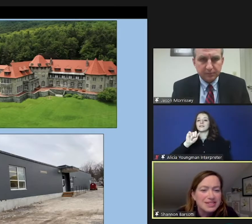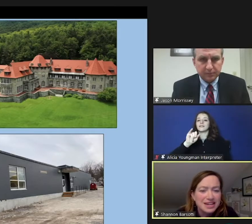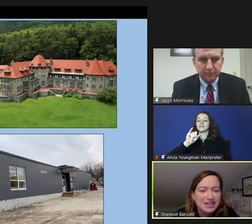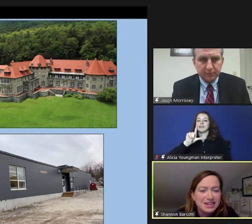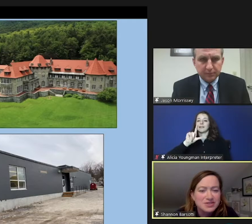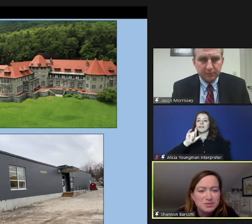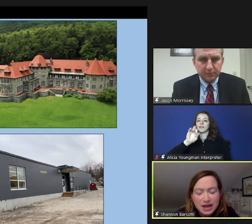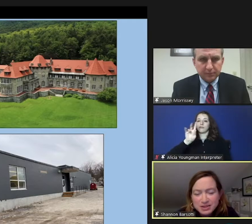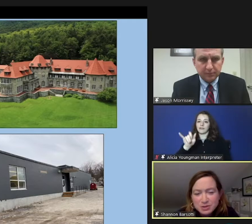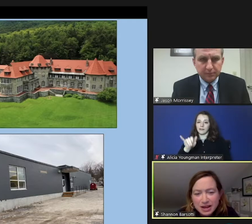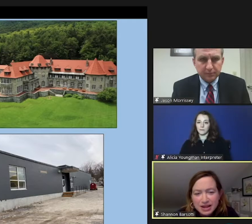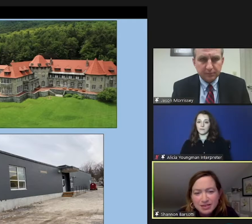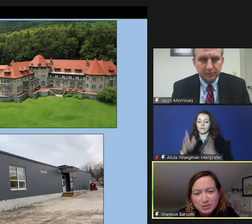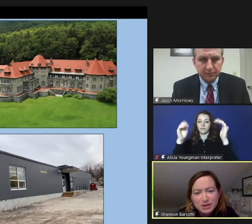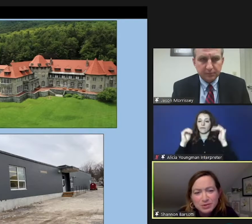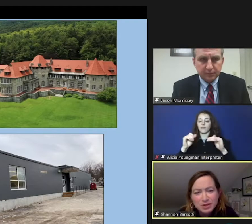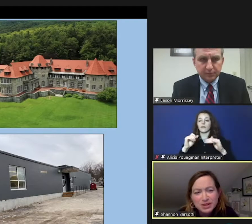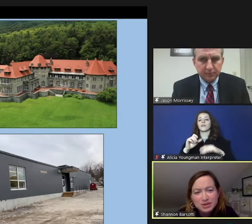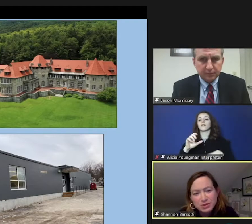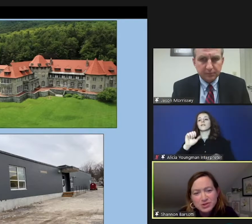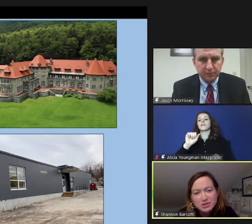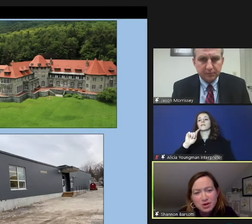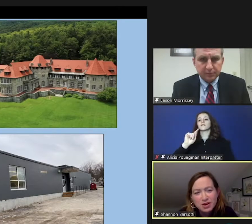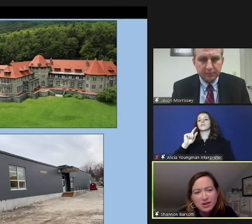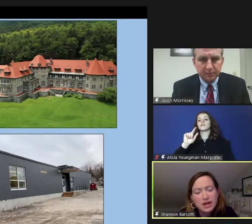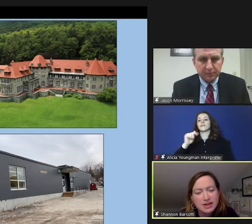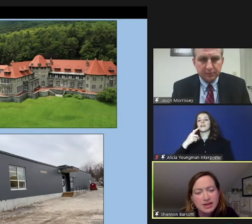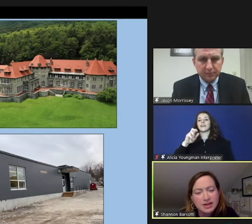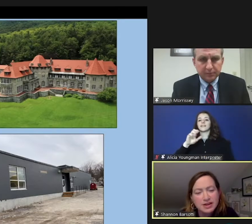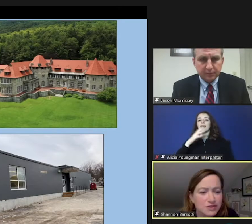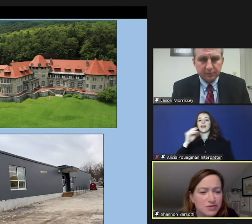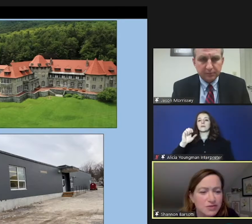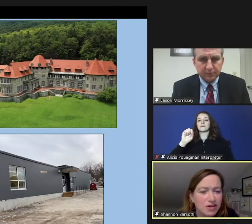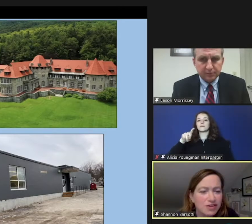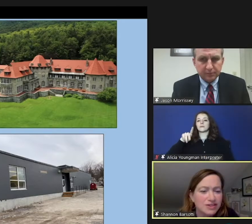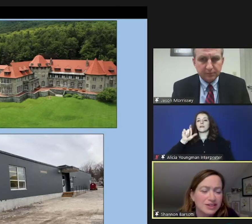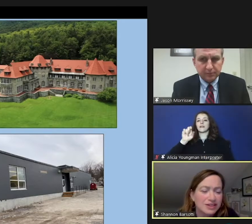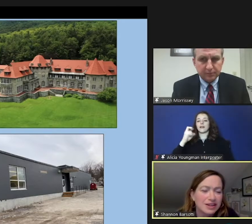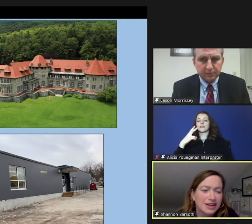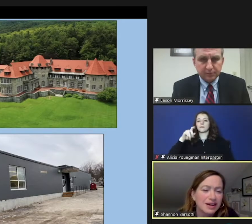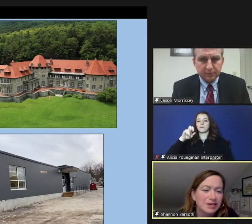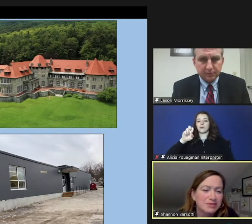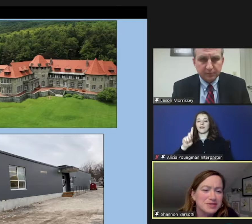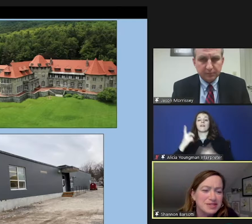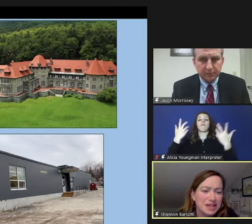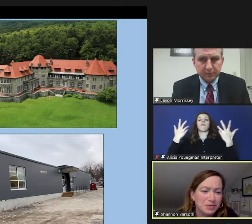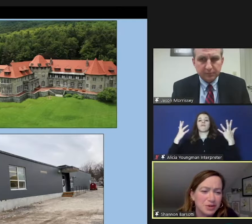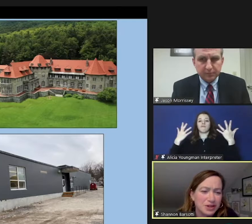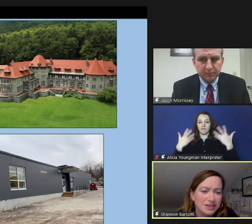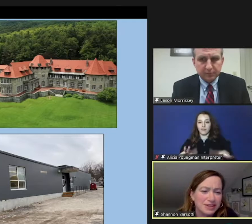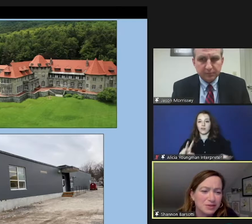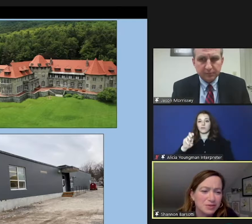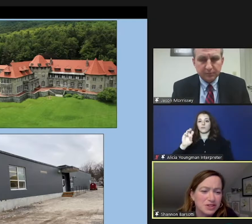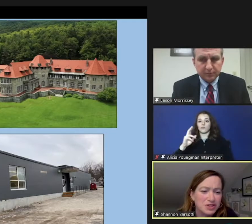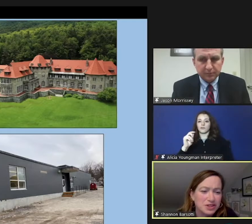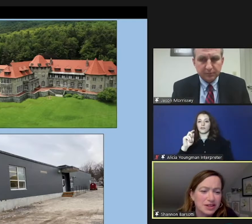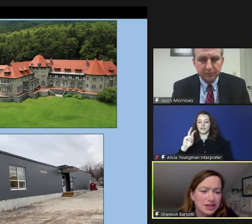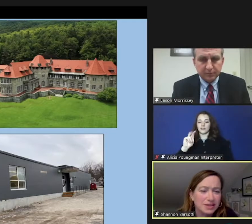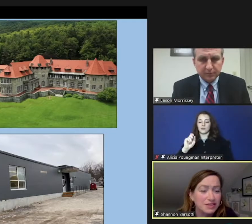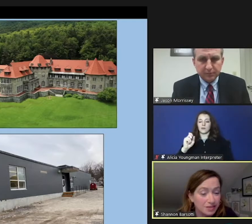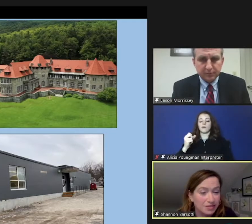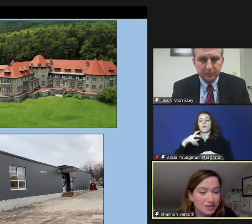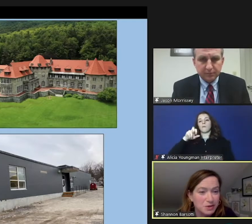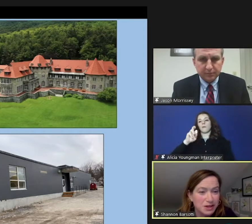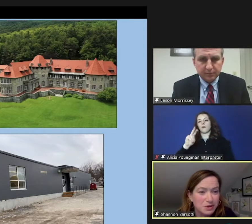The stage and splash pad have been completed at Merchants Park, and we had a soft opening in the fall to celebrate the